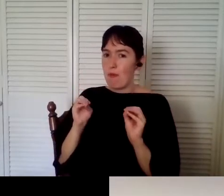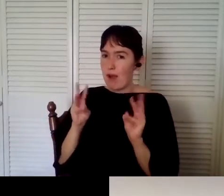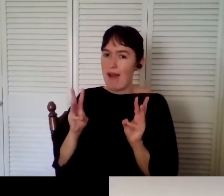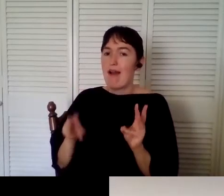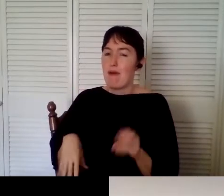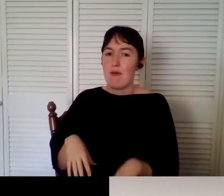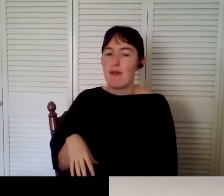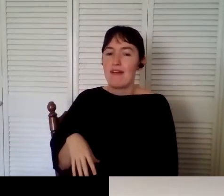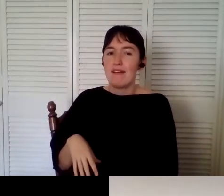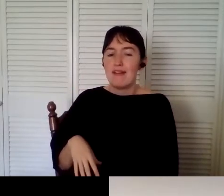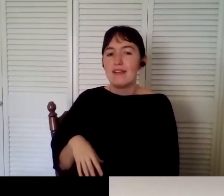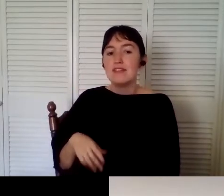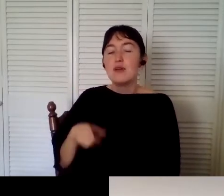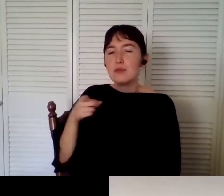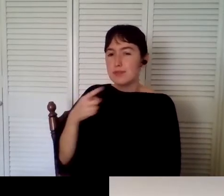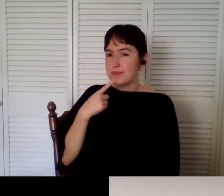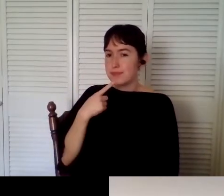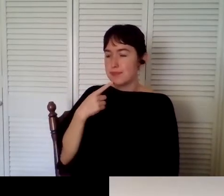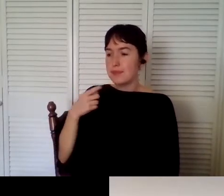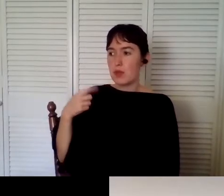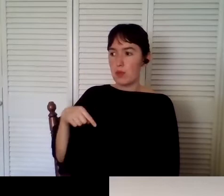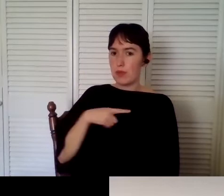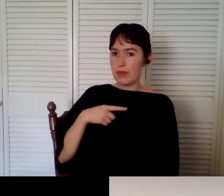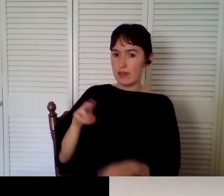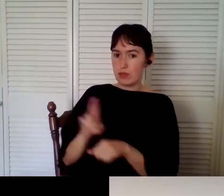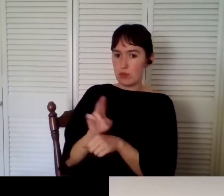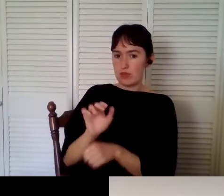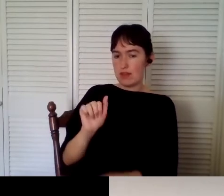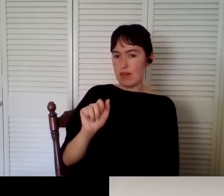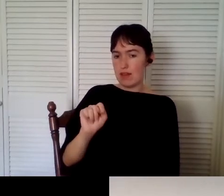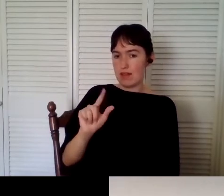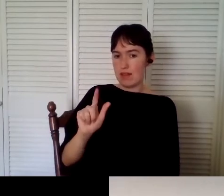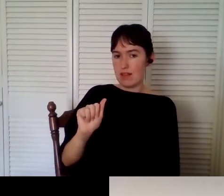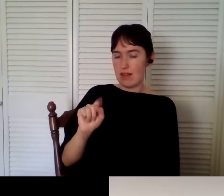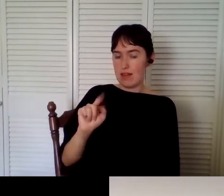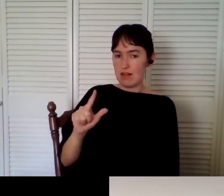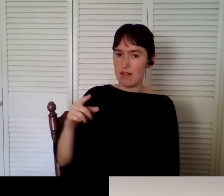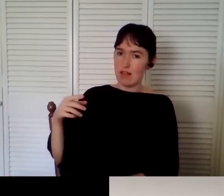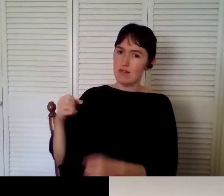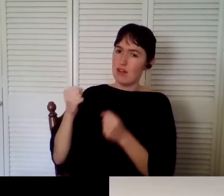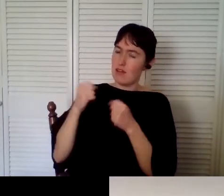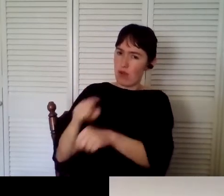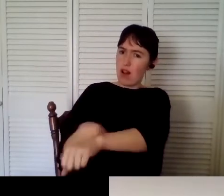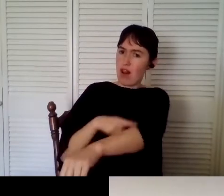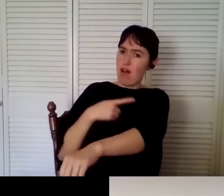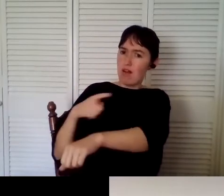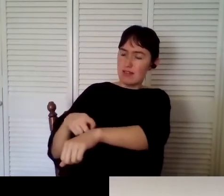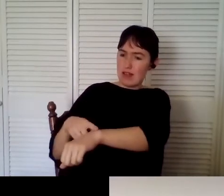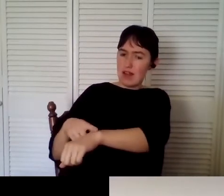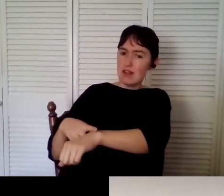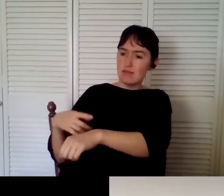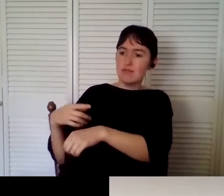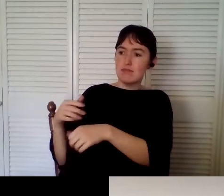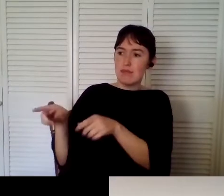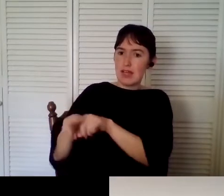used atlatls for a really long time as humans, and then switched to hunting with bow and arrow.